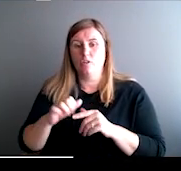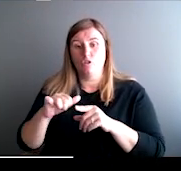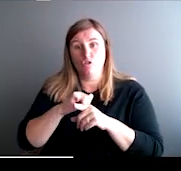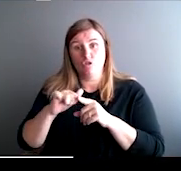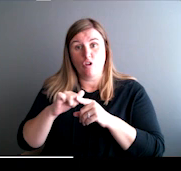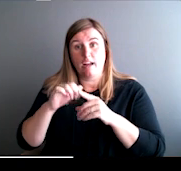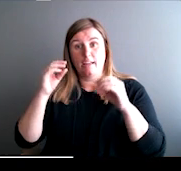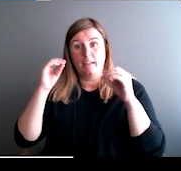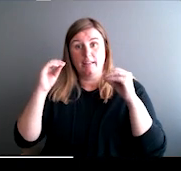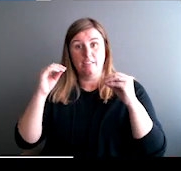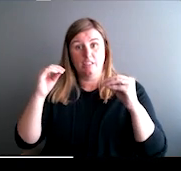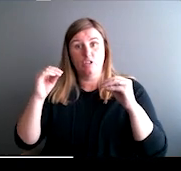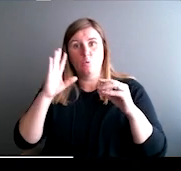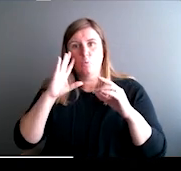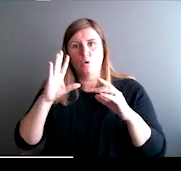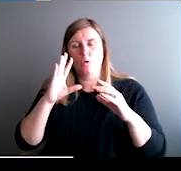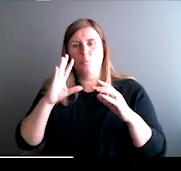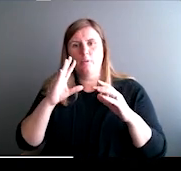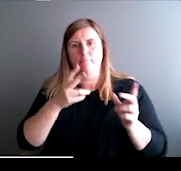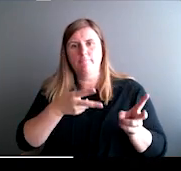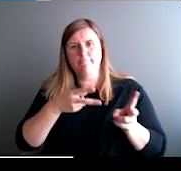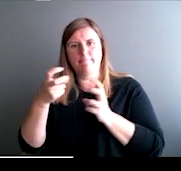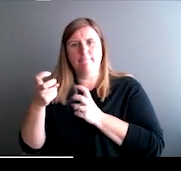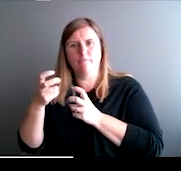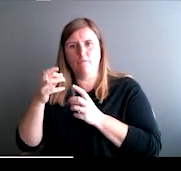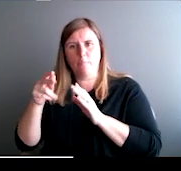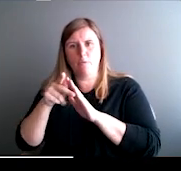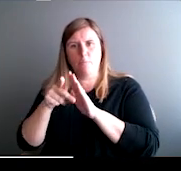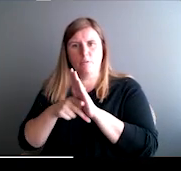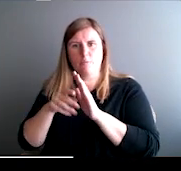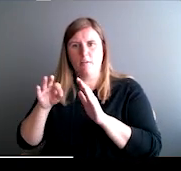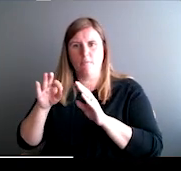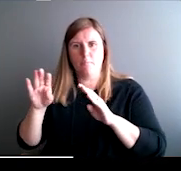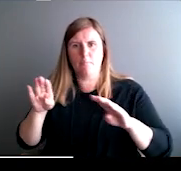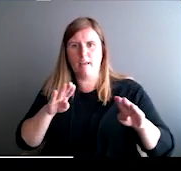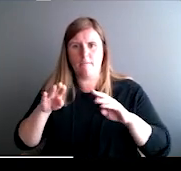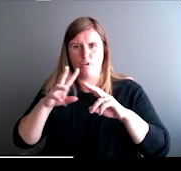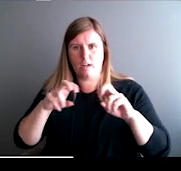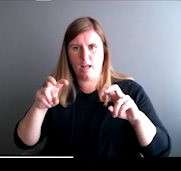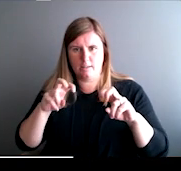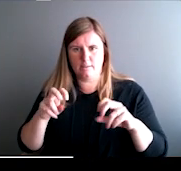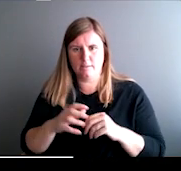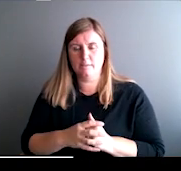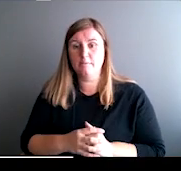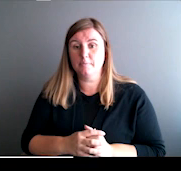the teaching are going to be derived from the principles of behavior analysis.